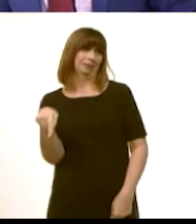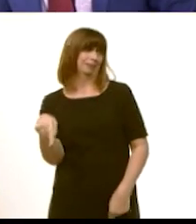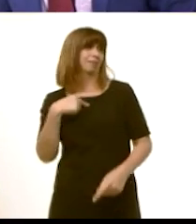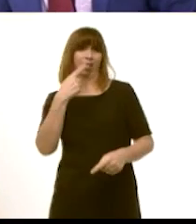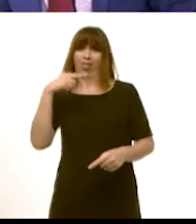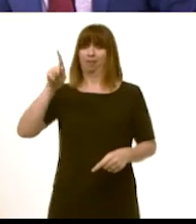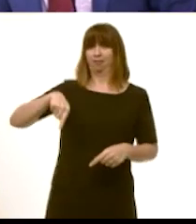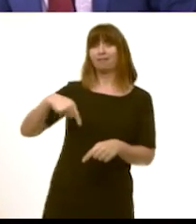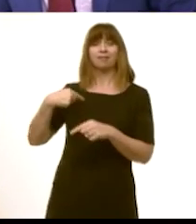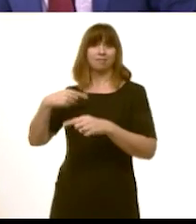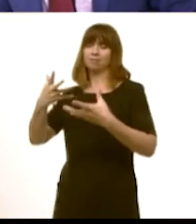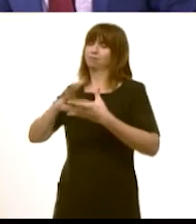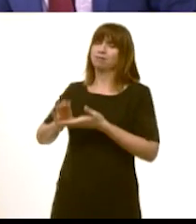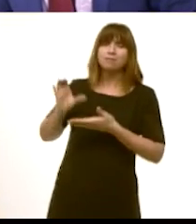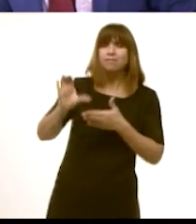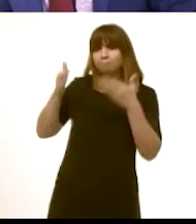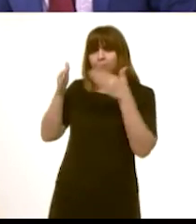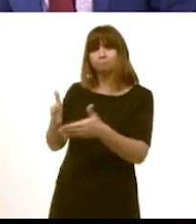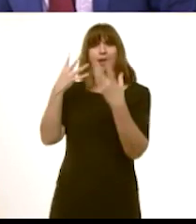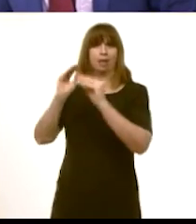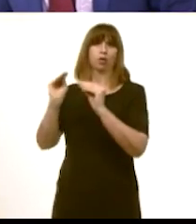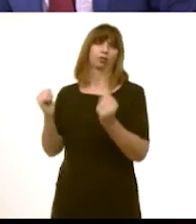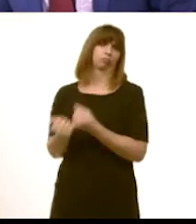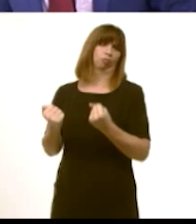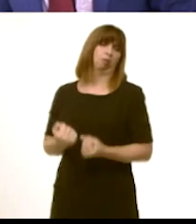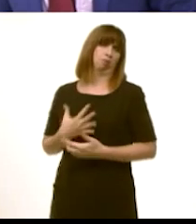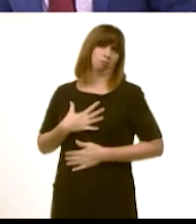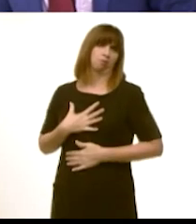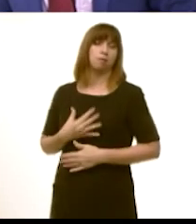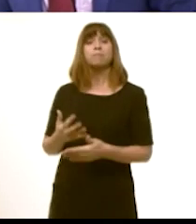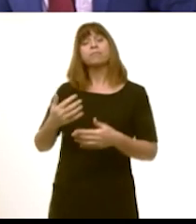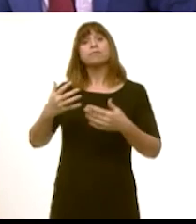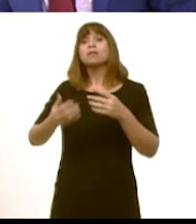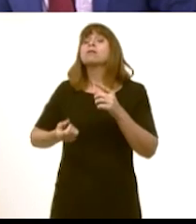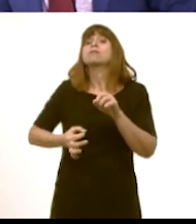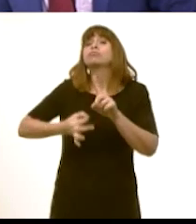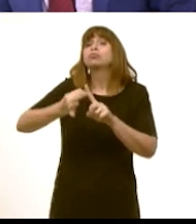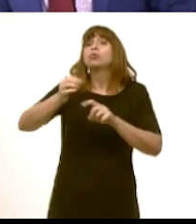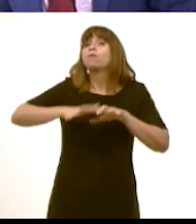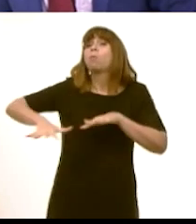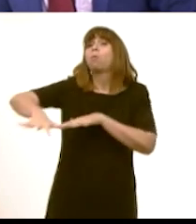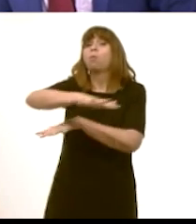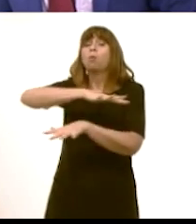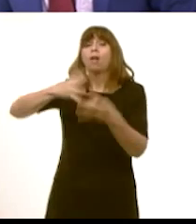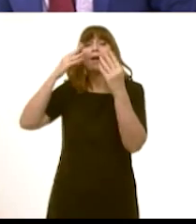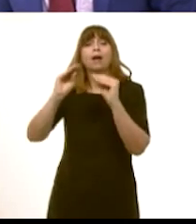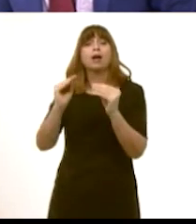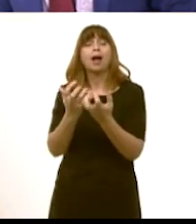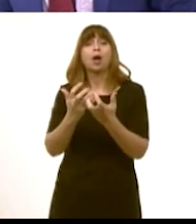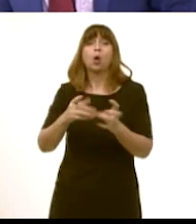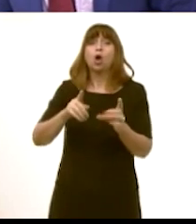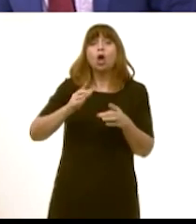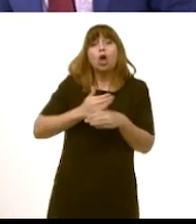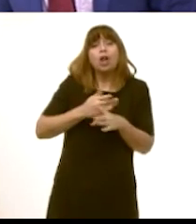of investing in education. In terms of how we drive up outcomes for all pupils, well, our early years programme will